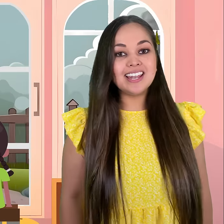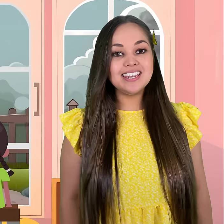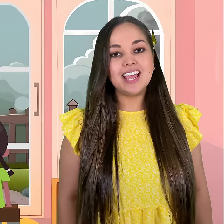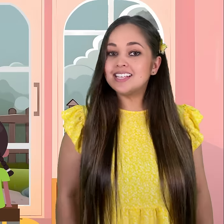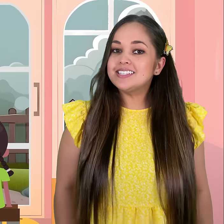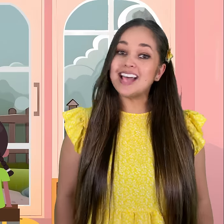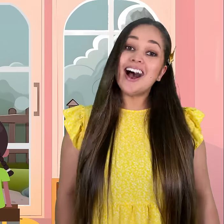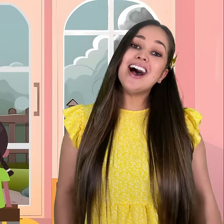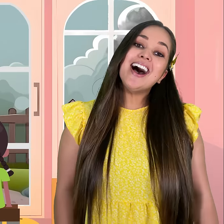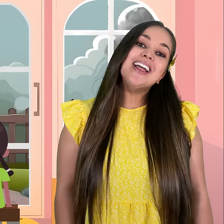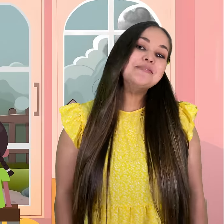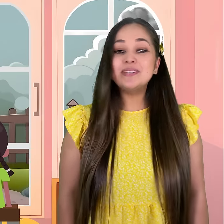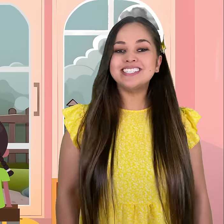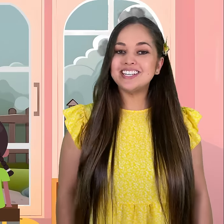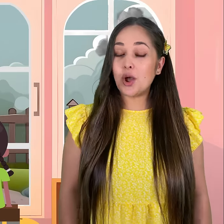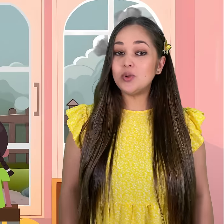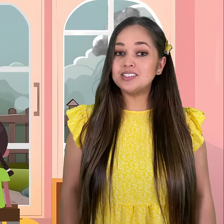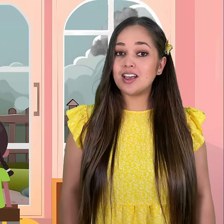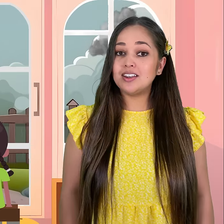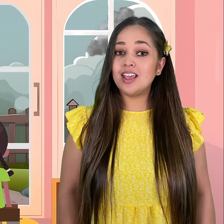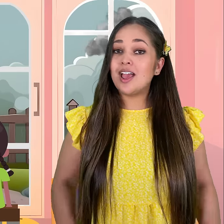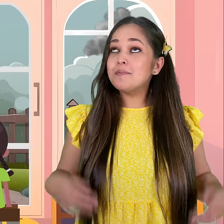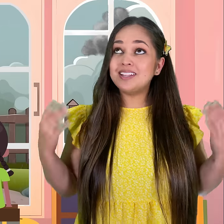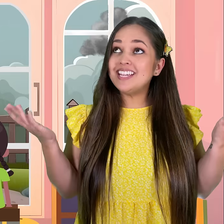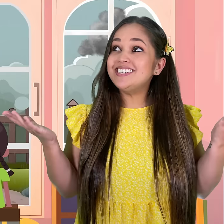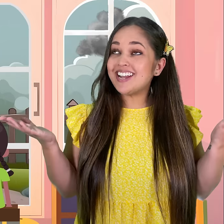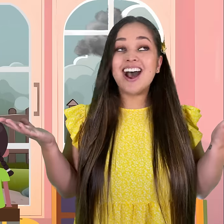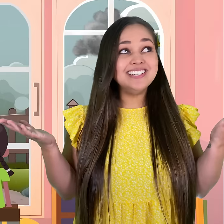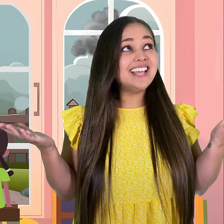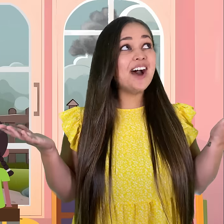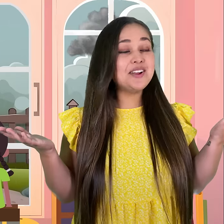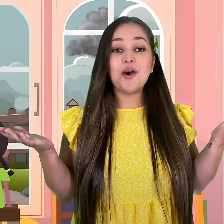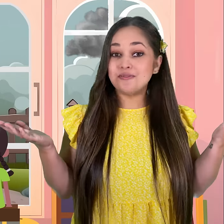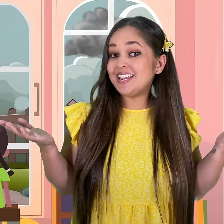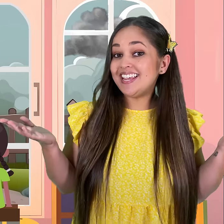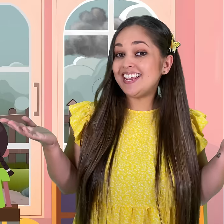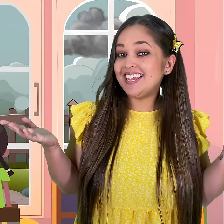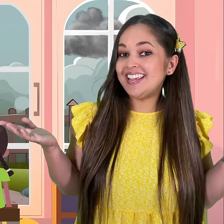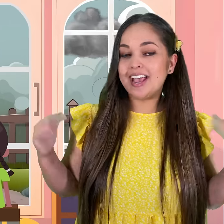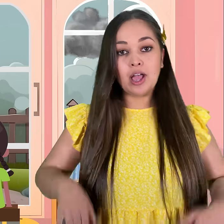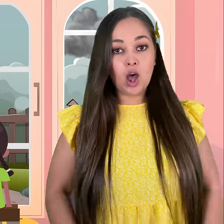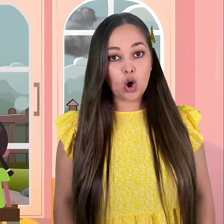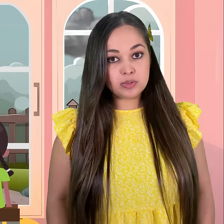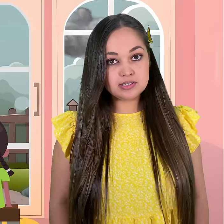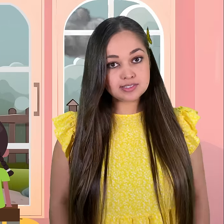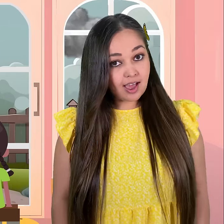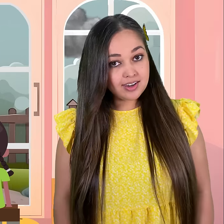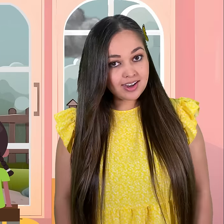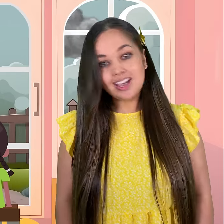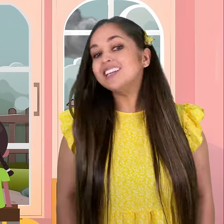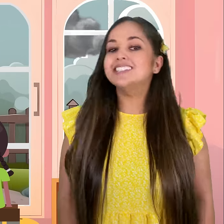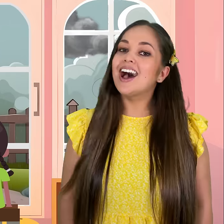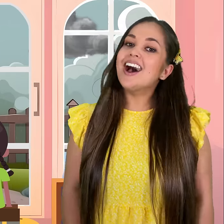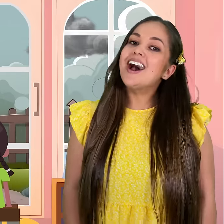Mr. Sun, Sun, Mr. Golden Sun, please shine down on me. Oh, Mr.